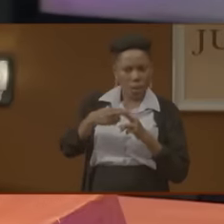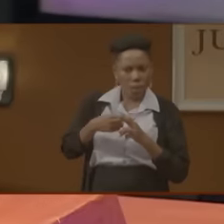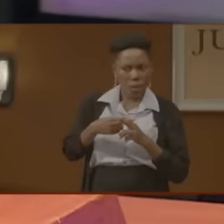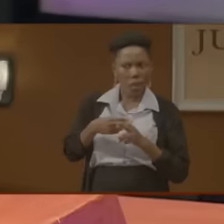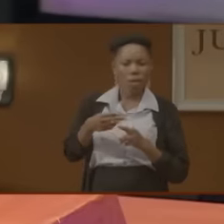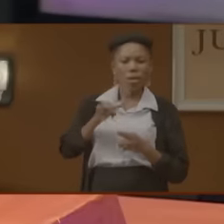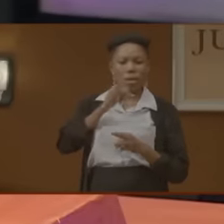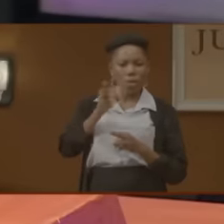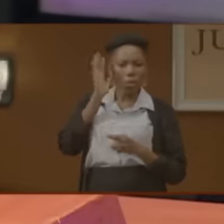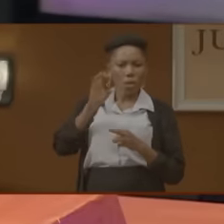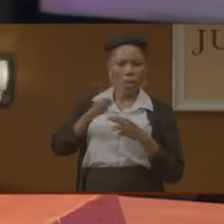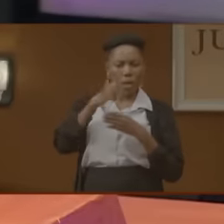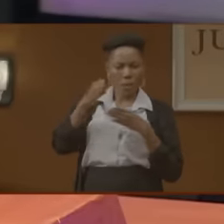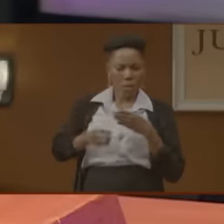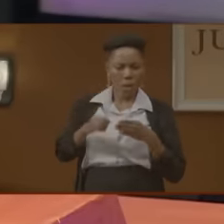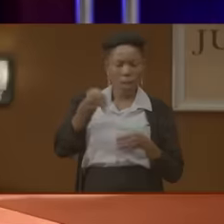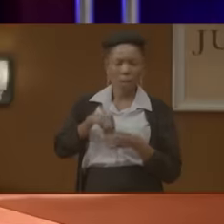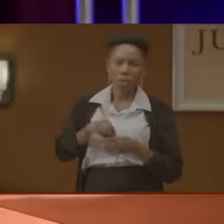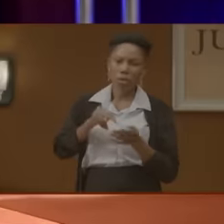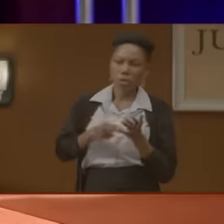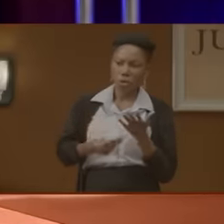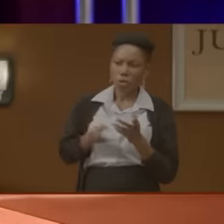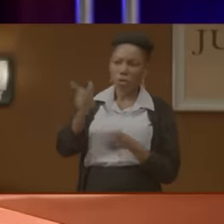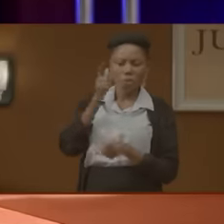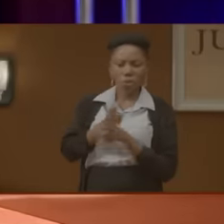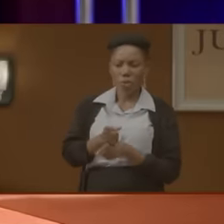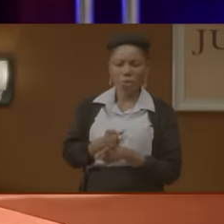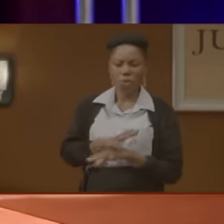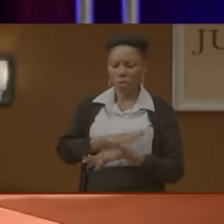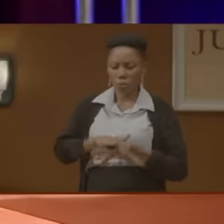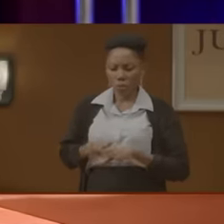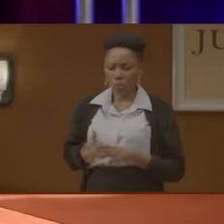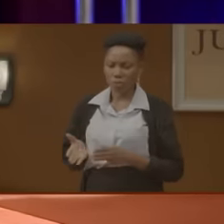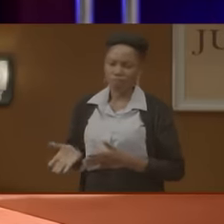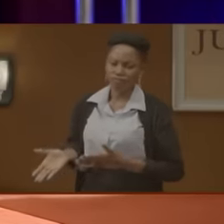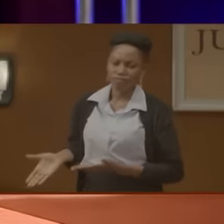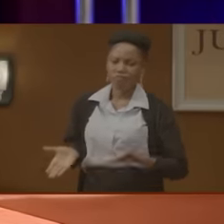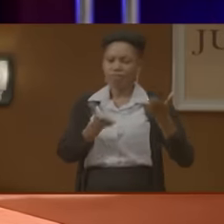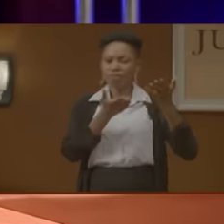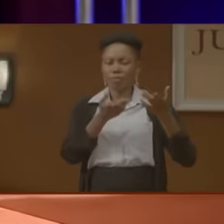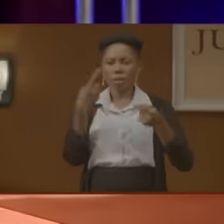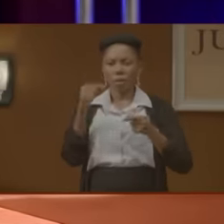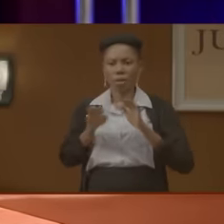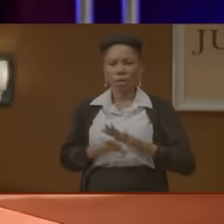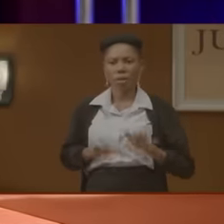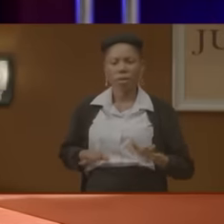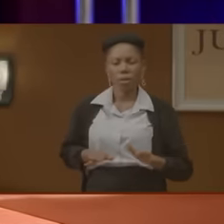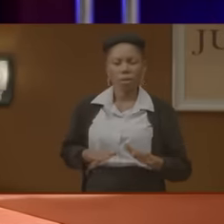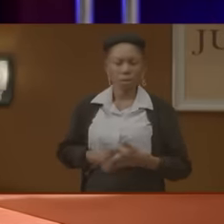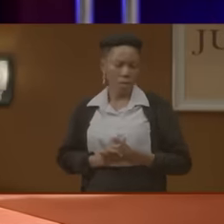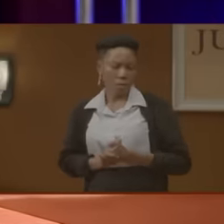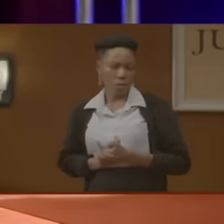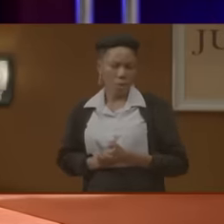due in November. And you don't have rights to just take the kids out. Now, I'm a Catholic. So